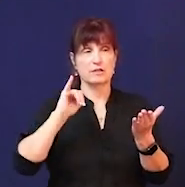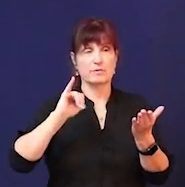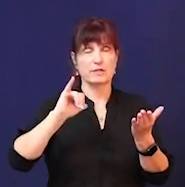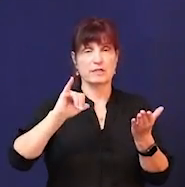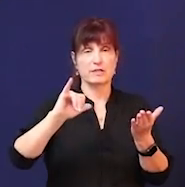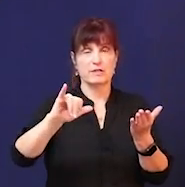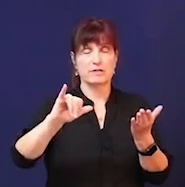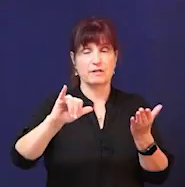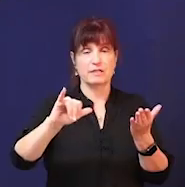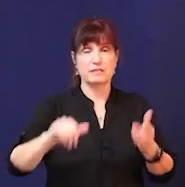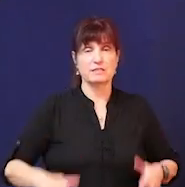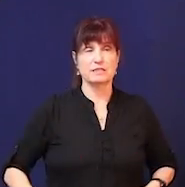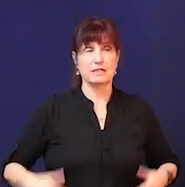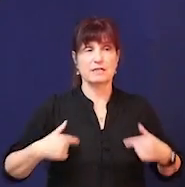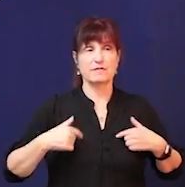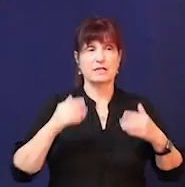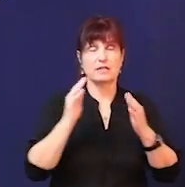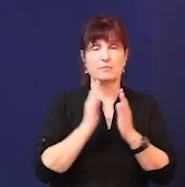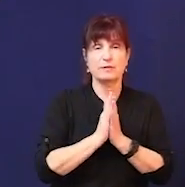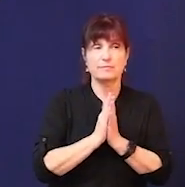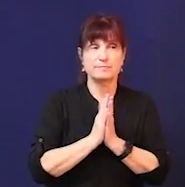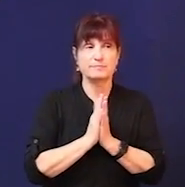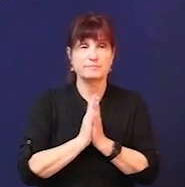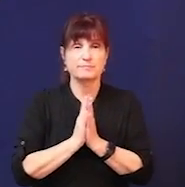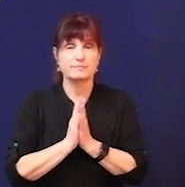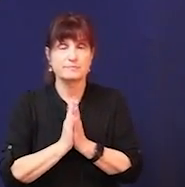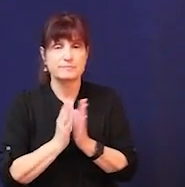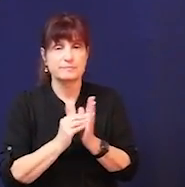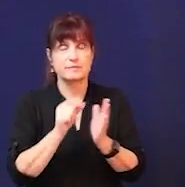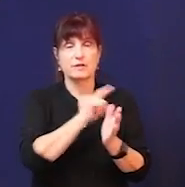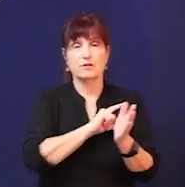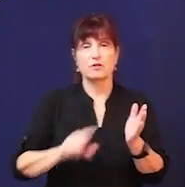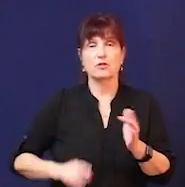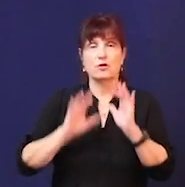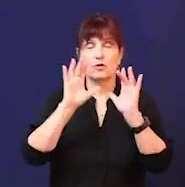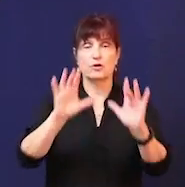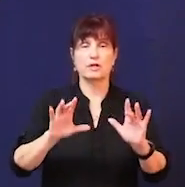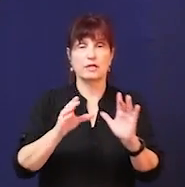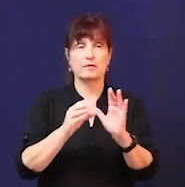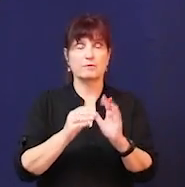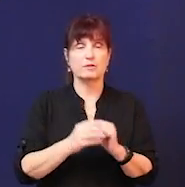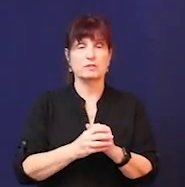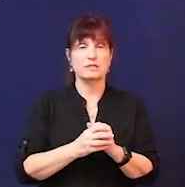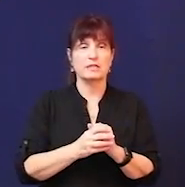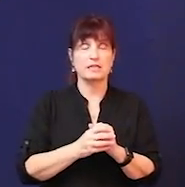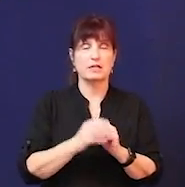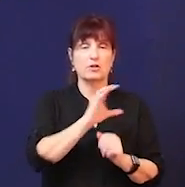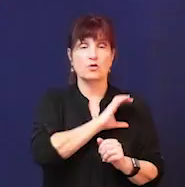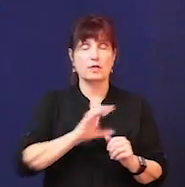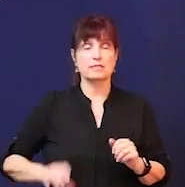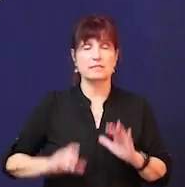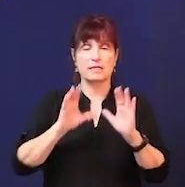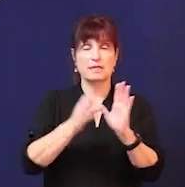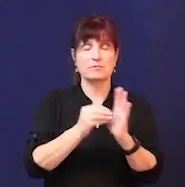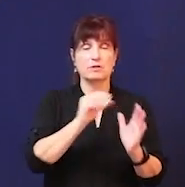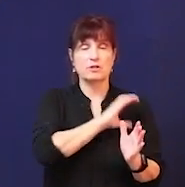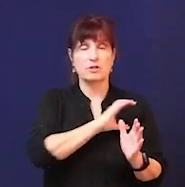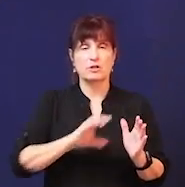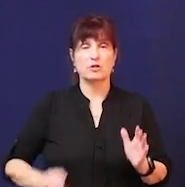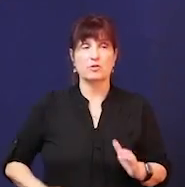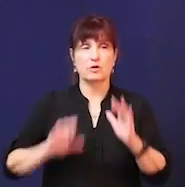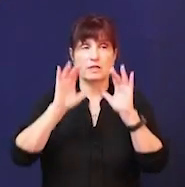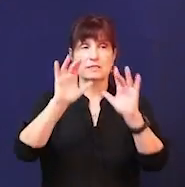and bring us to everlasting life. Amen. Lord, have mercy. Lord, have mercy. Christ, have